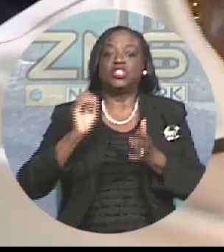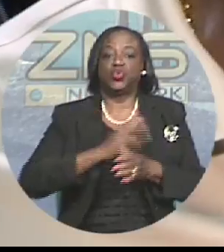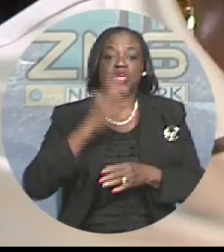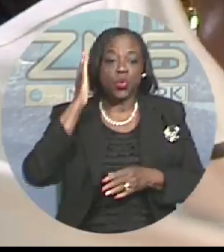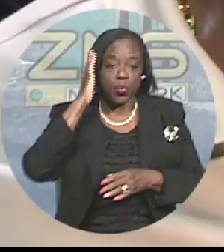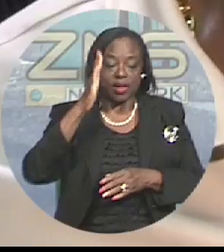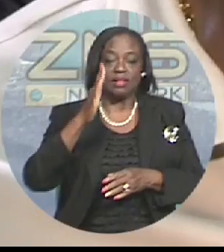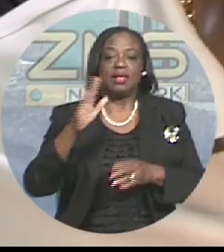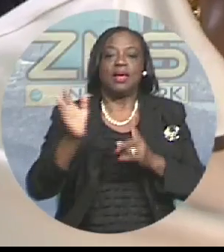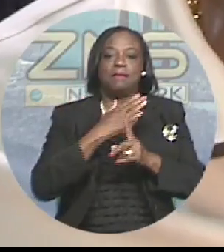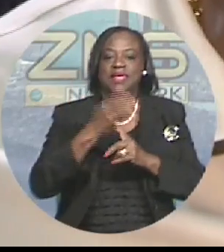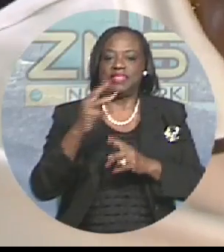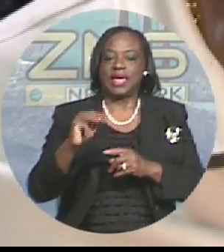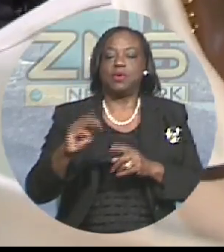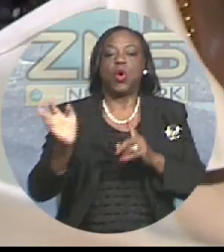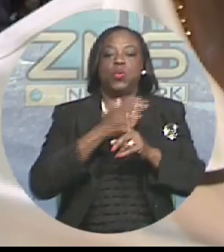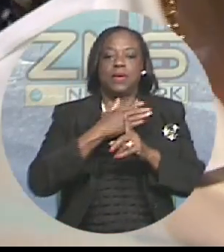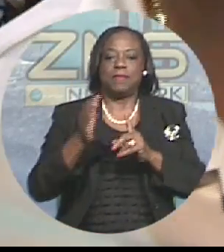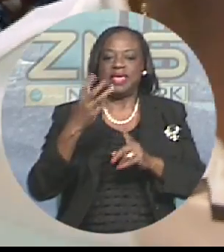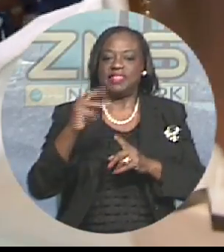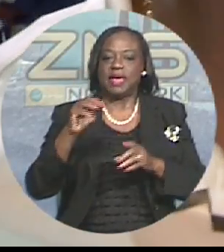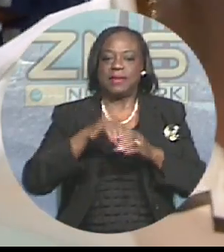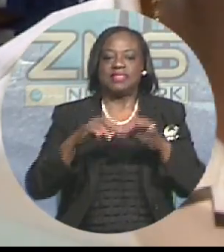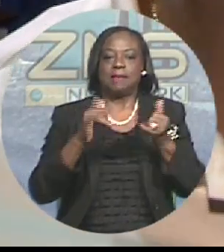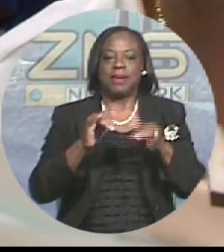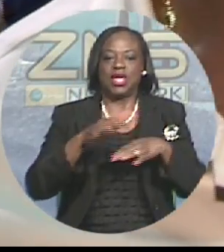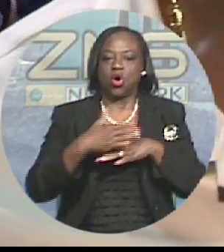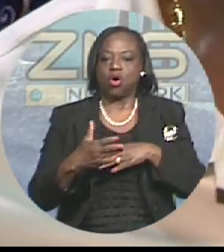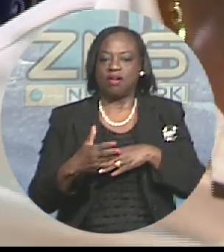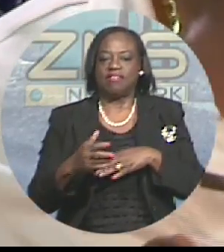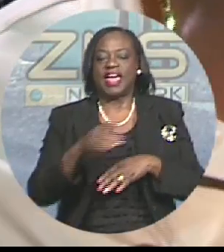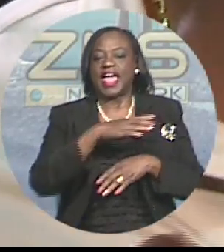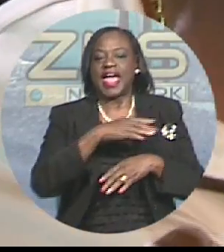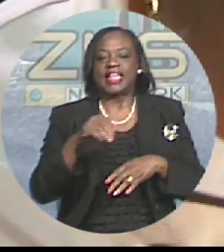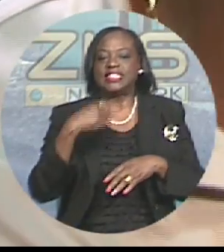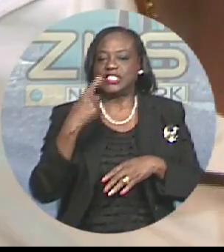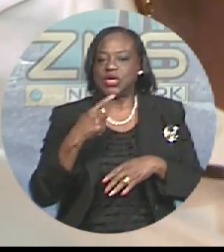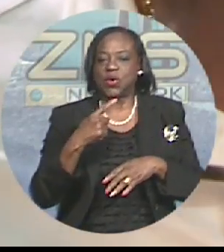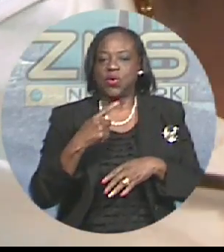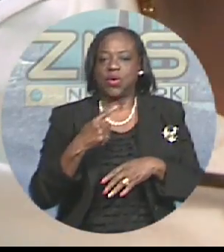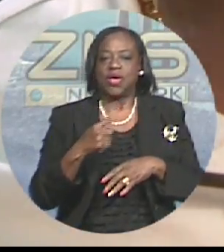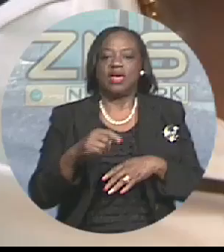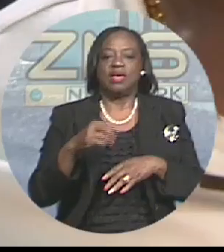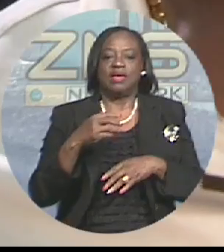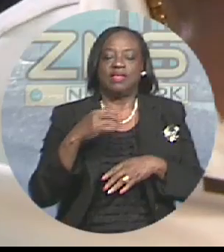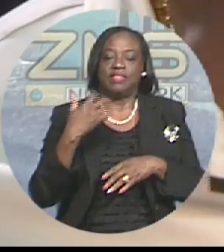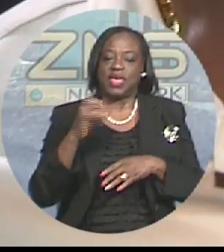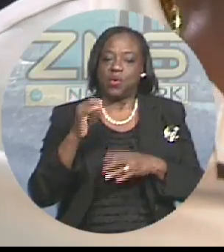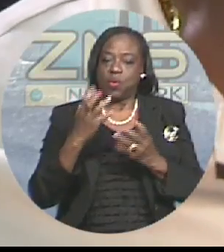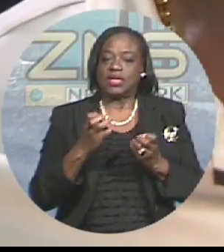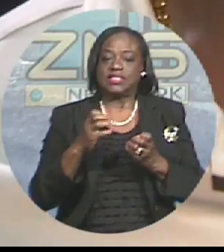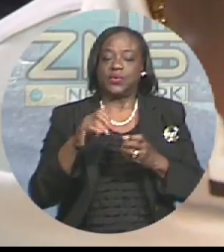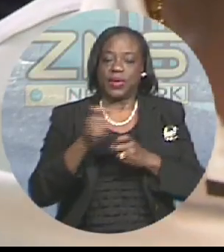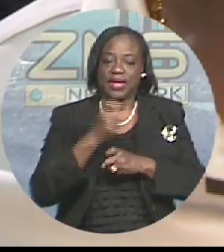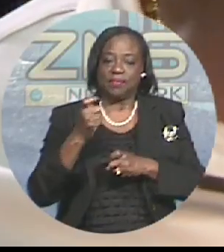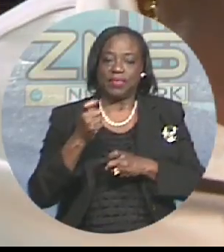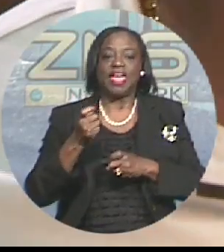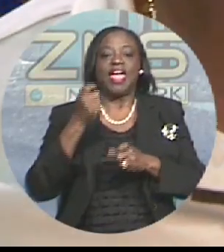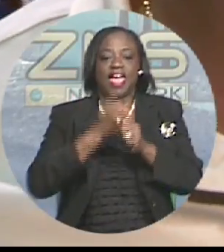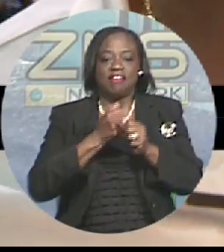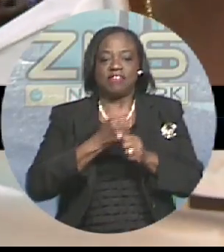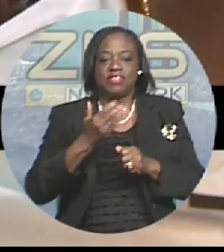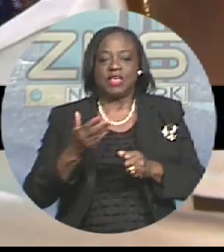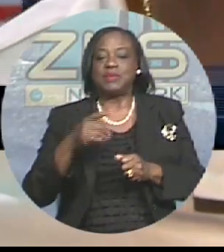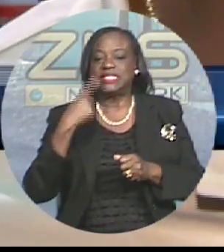destroy them. We beat them in the playoffs, and so, vengeance is always in the back of their mind. Everything that we said that they were going to do, they